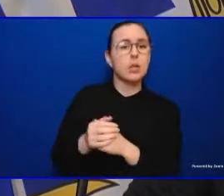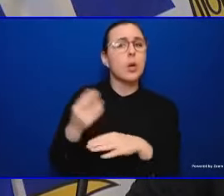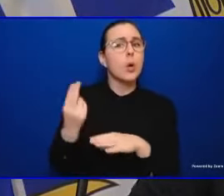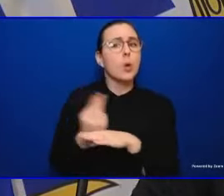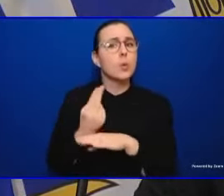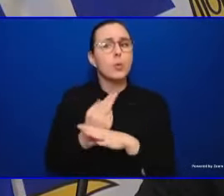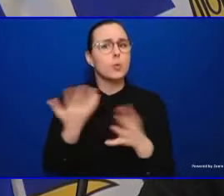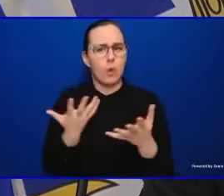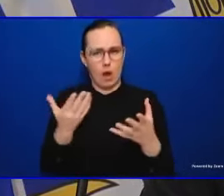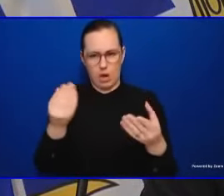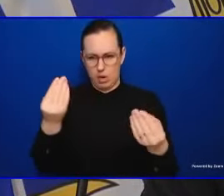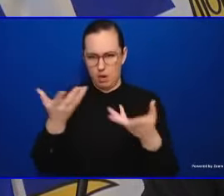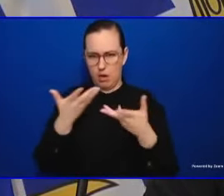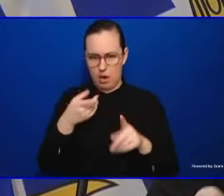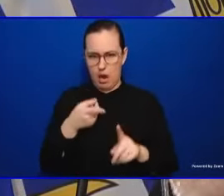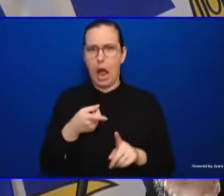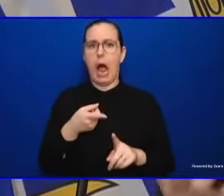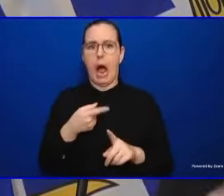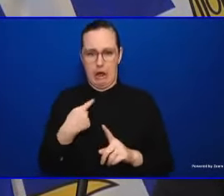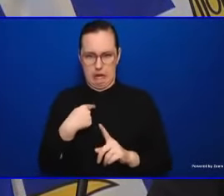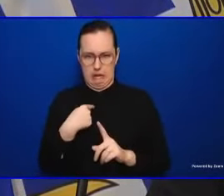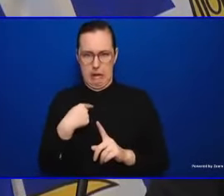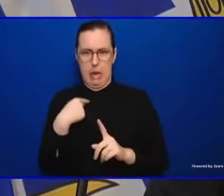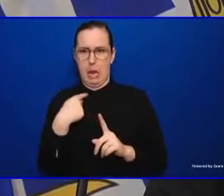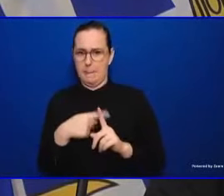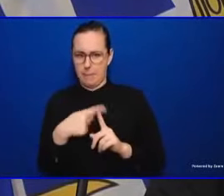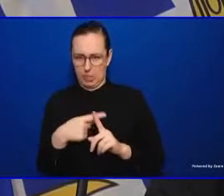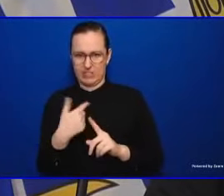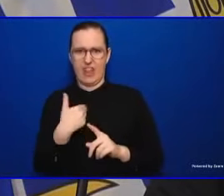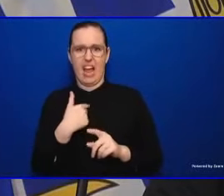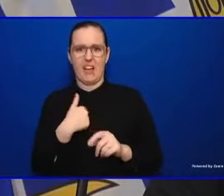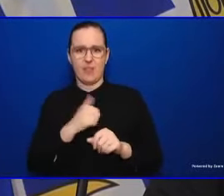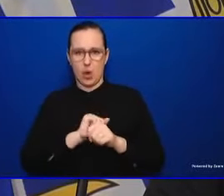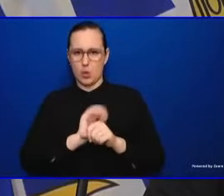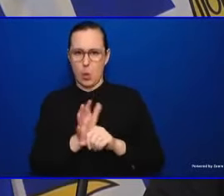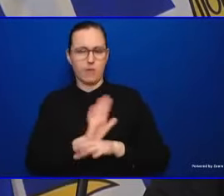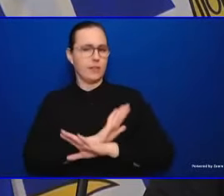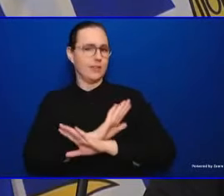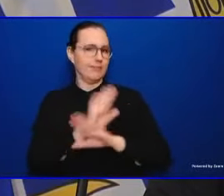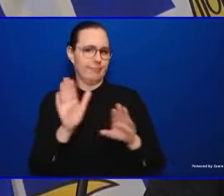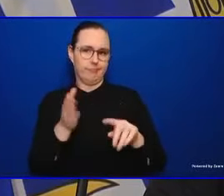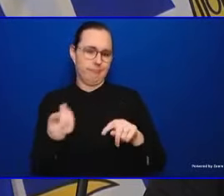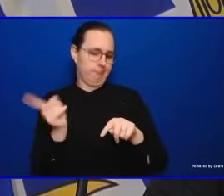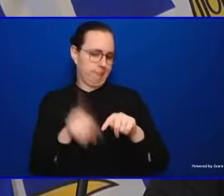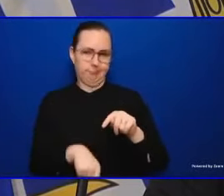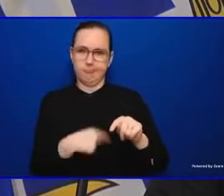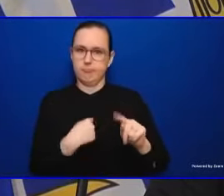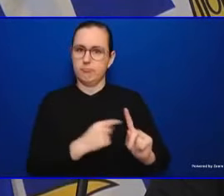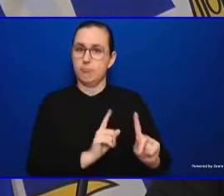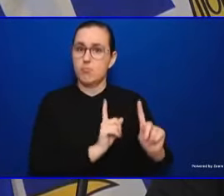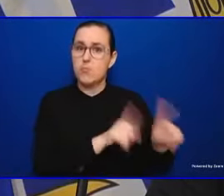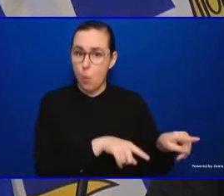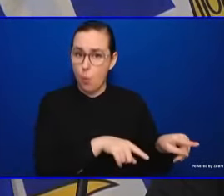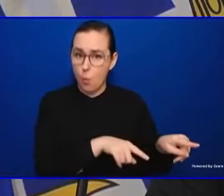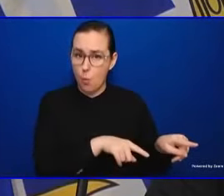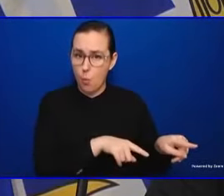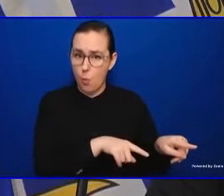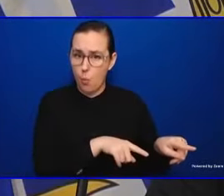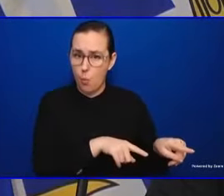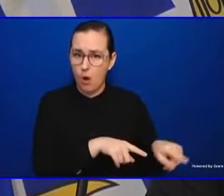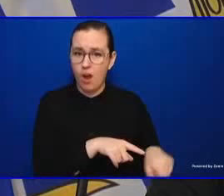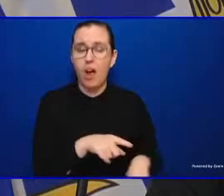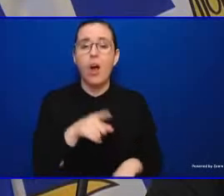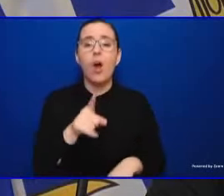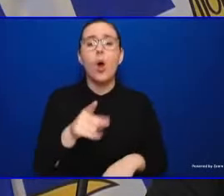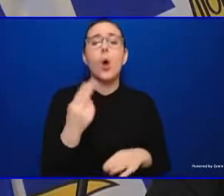COVID or that COVID is in an area or a community. They are not being used as a green light to allow people to